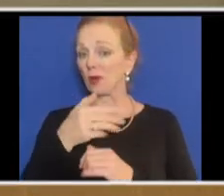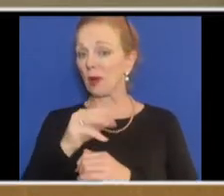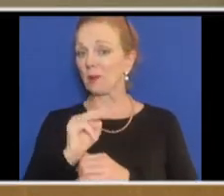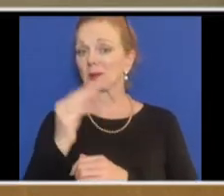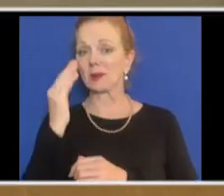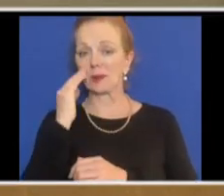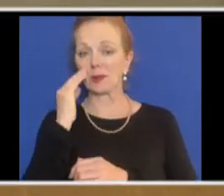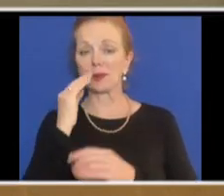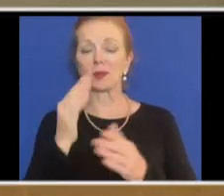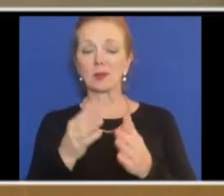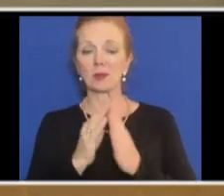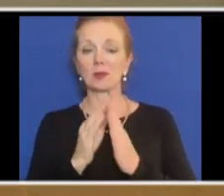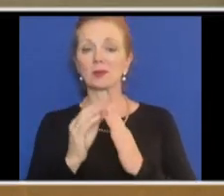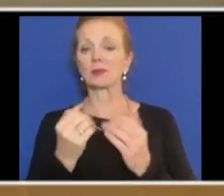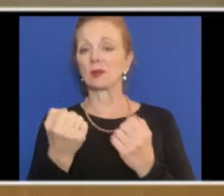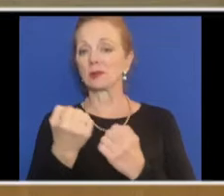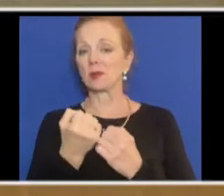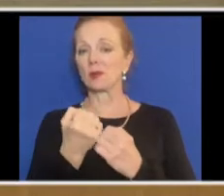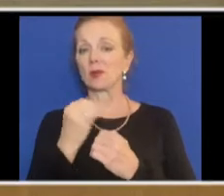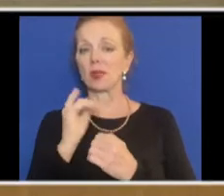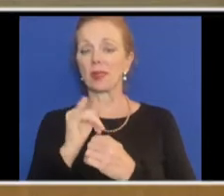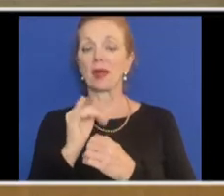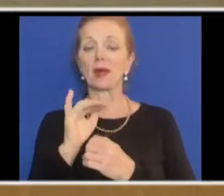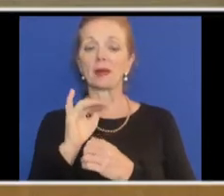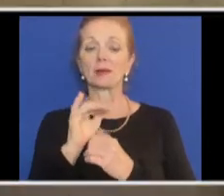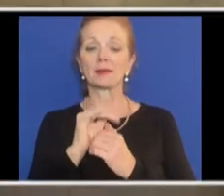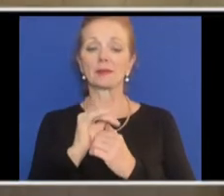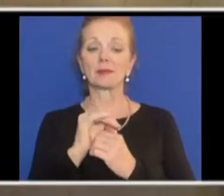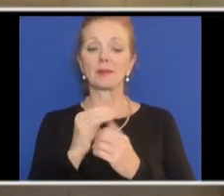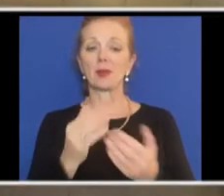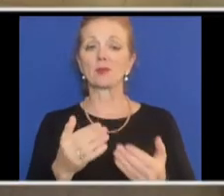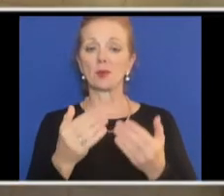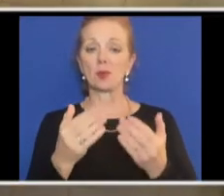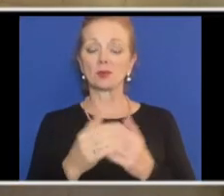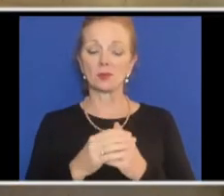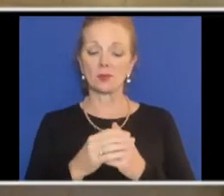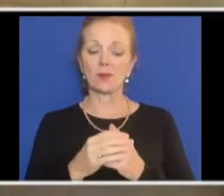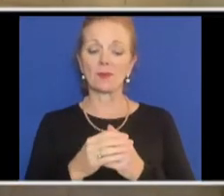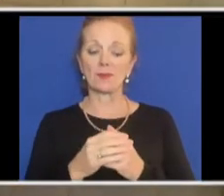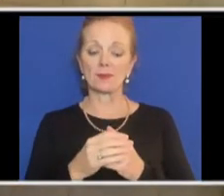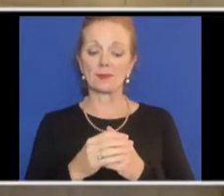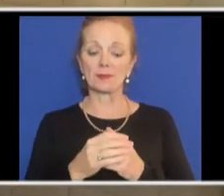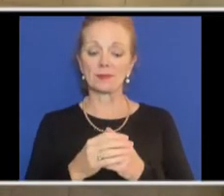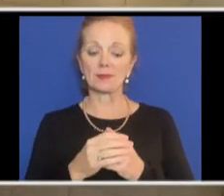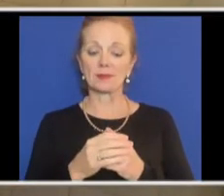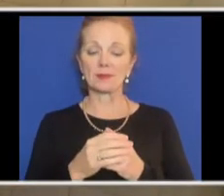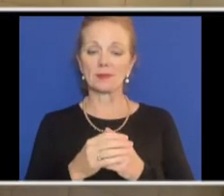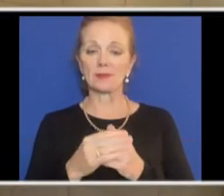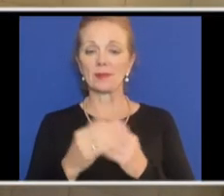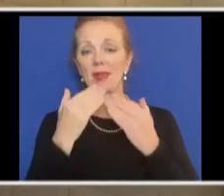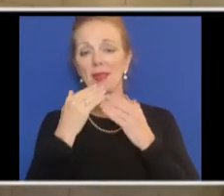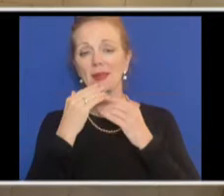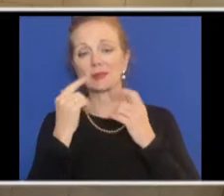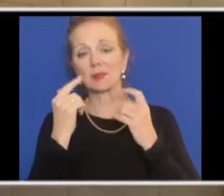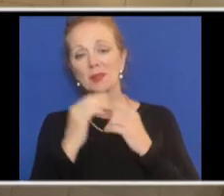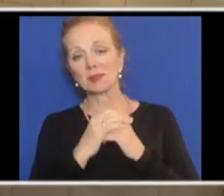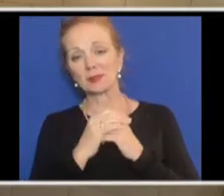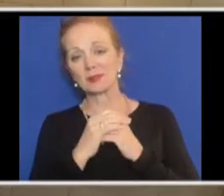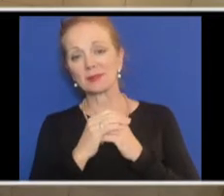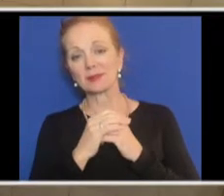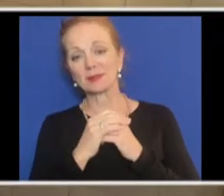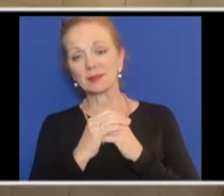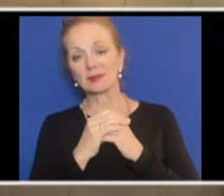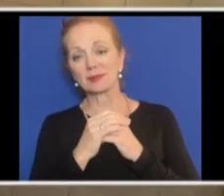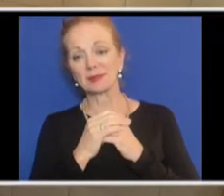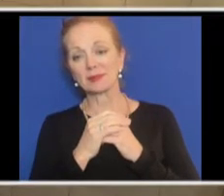of the request and was supportive of the of the of the of the proposal thank you very much um